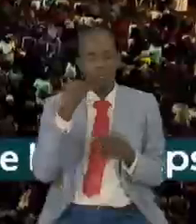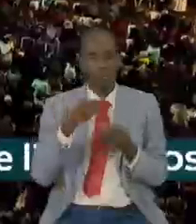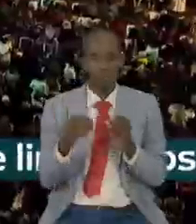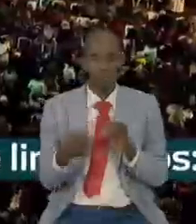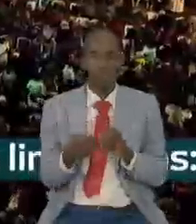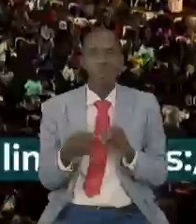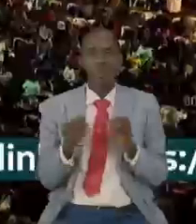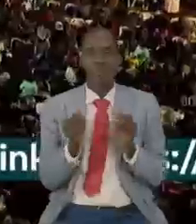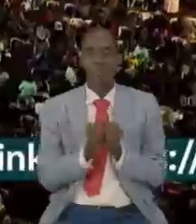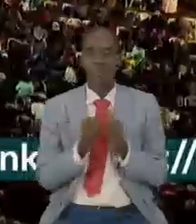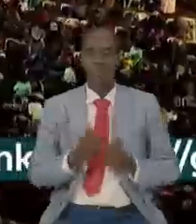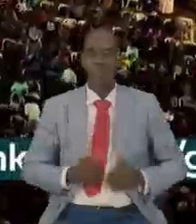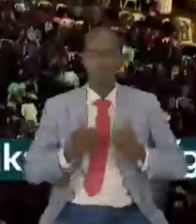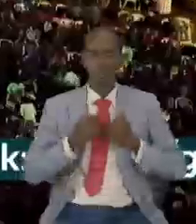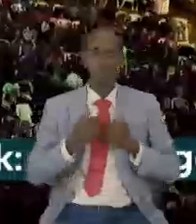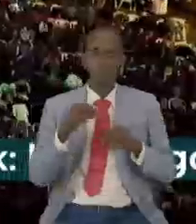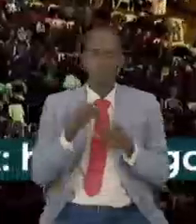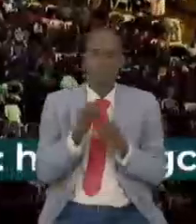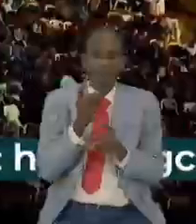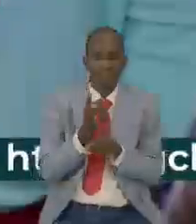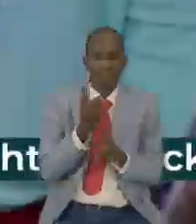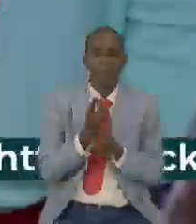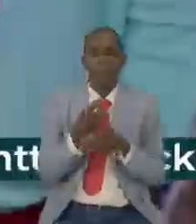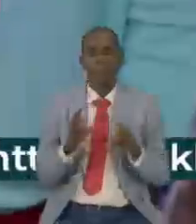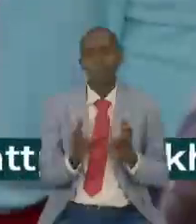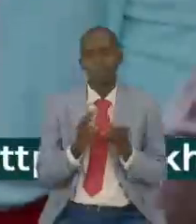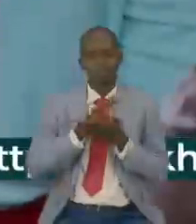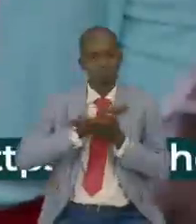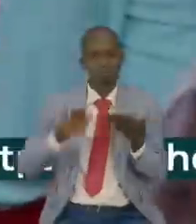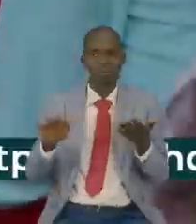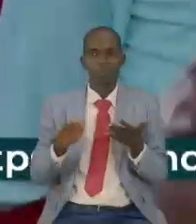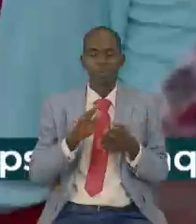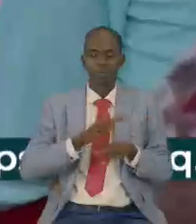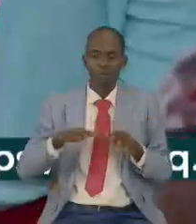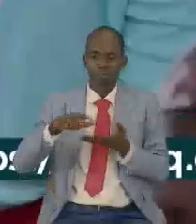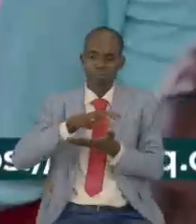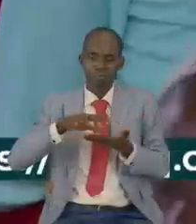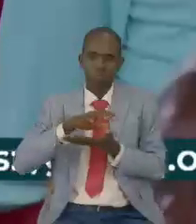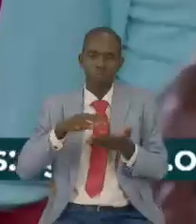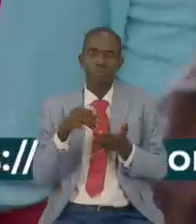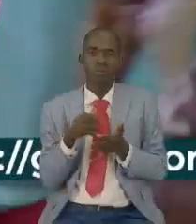fast about it. Don't be in a hurry all the same. That's why the pastor came to Bori.